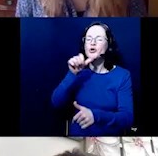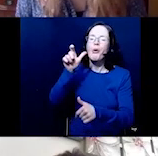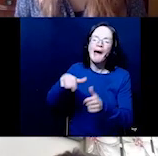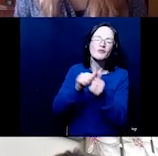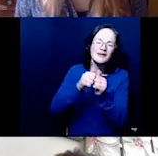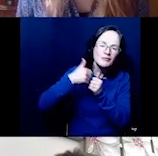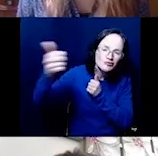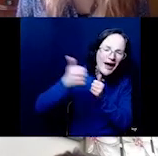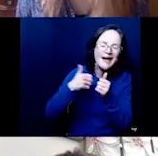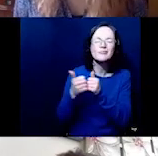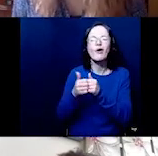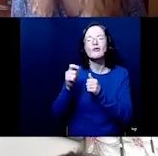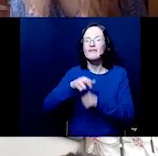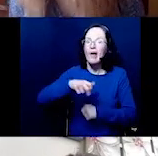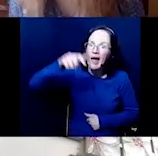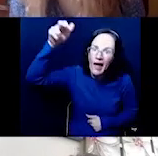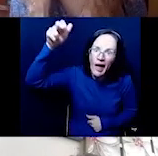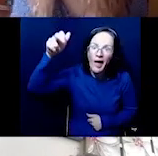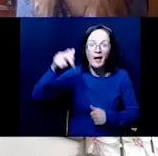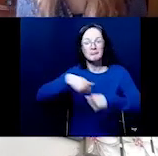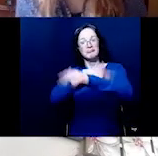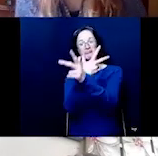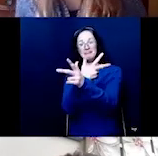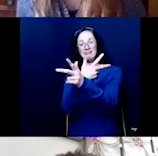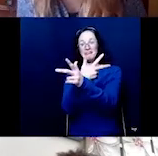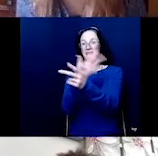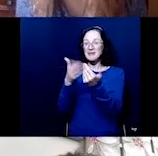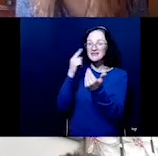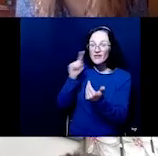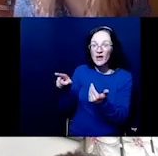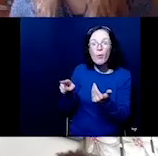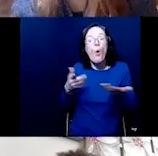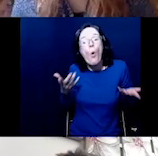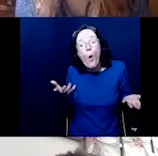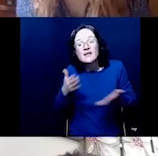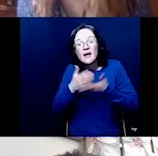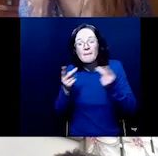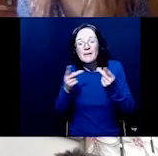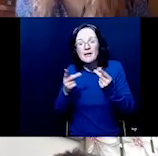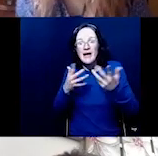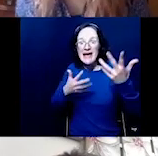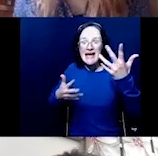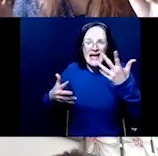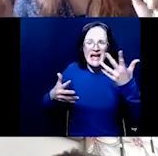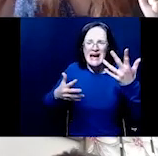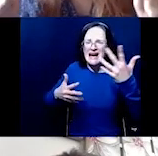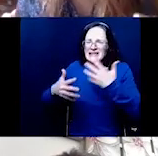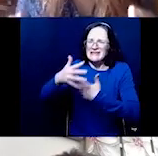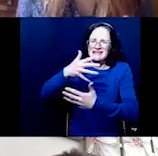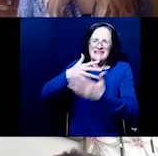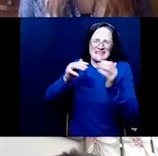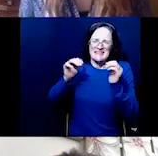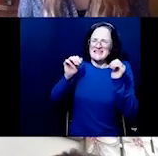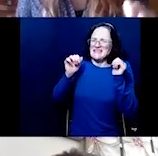transportation. Also, some people, they prefer not having to socialize with their classmates. I was very surprised because I am a